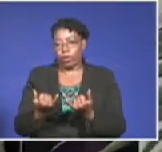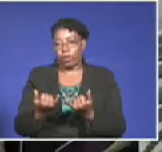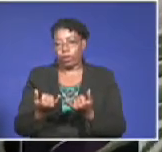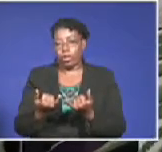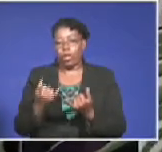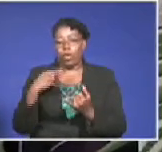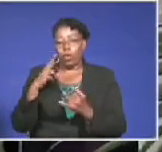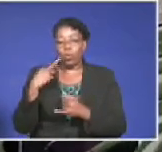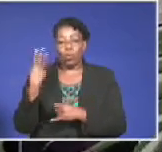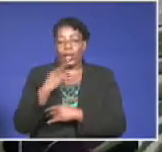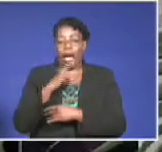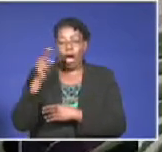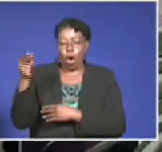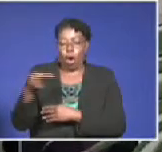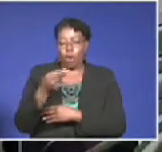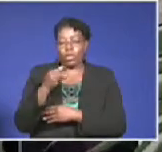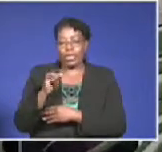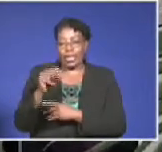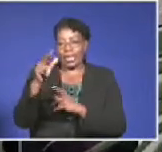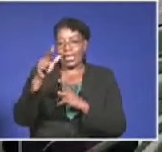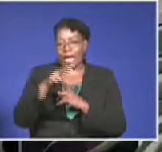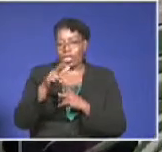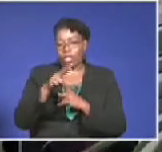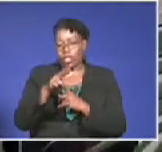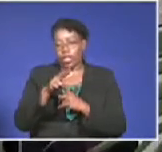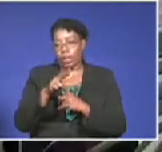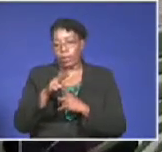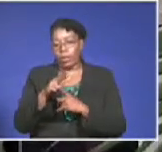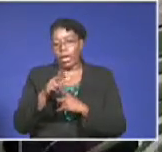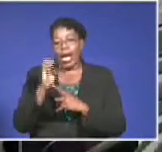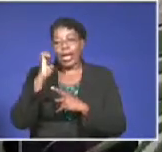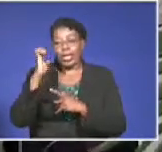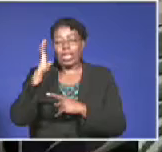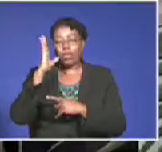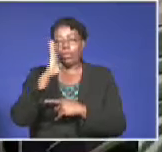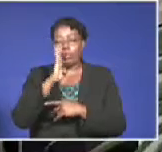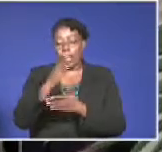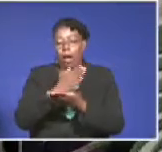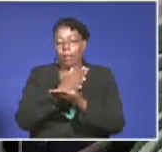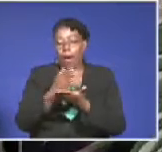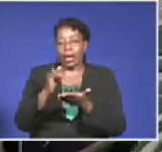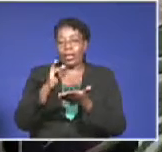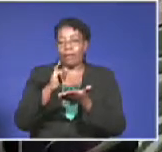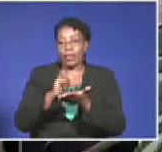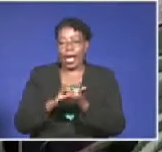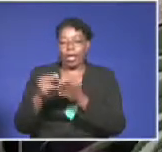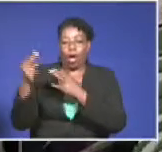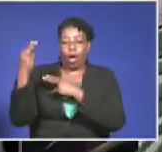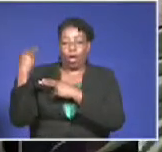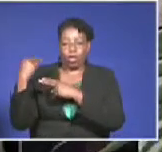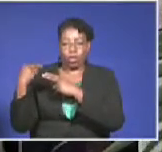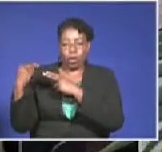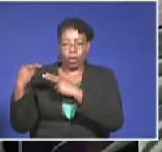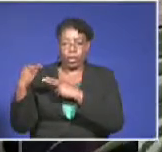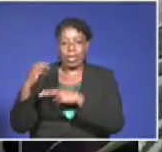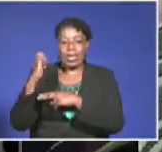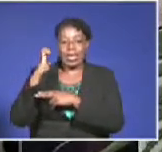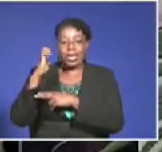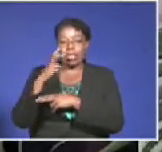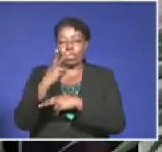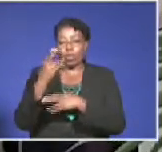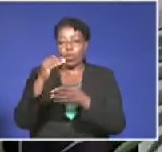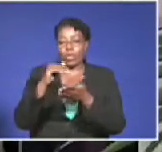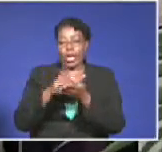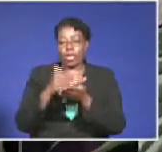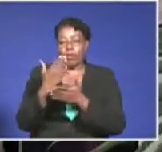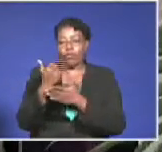now hosting the national championship. And Richie would have been a part of that historically. He's the 2014 former